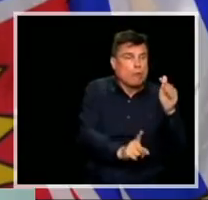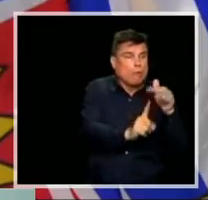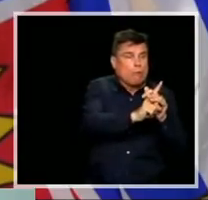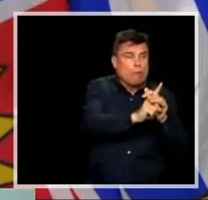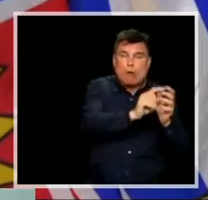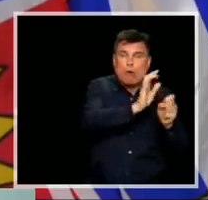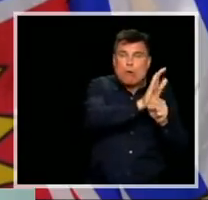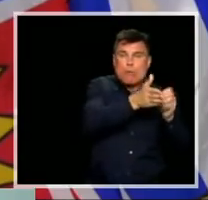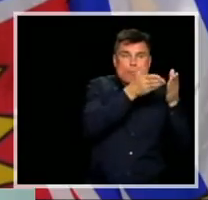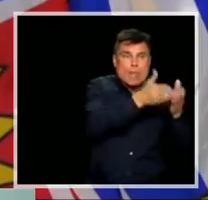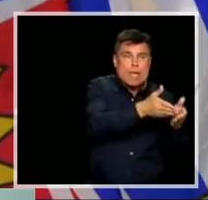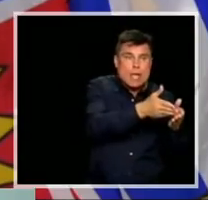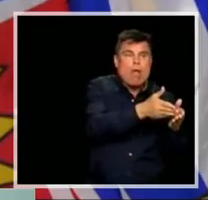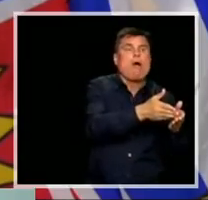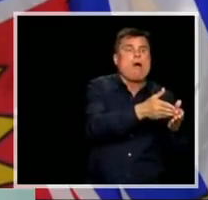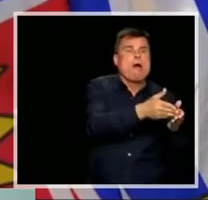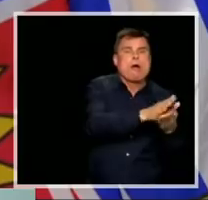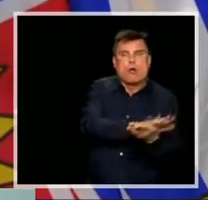happening.